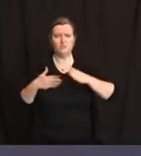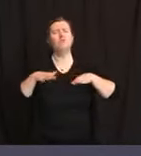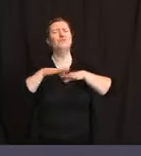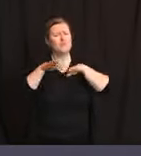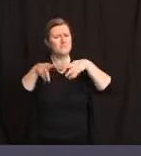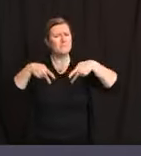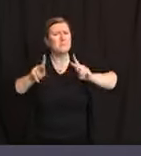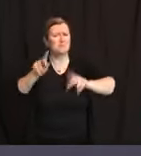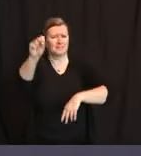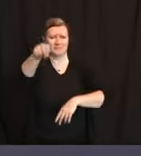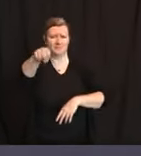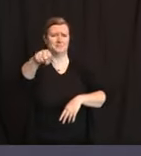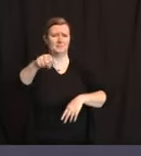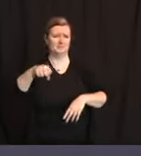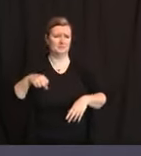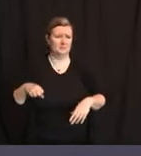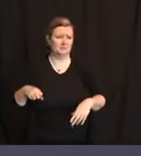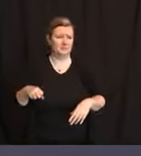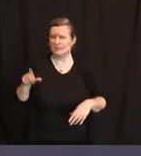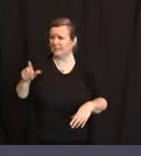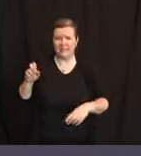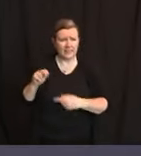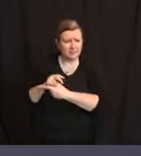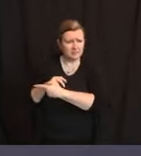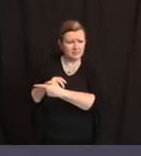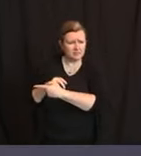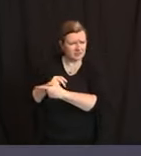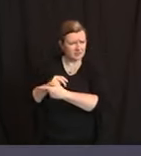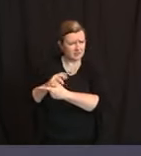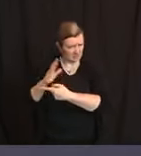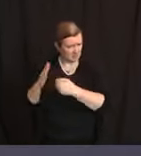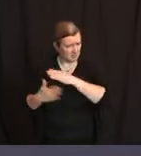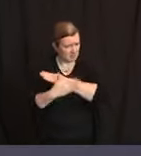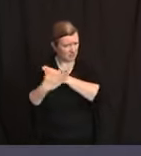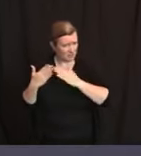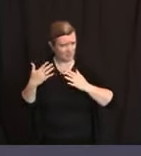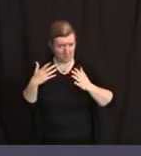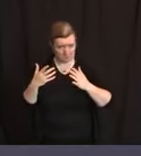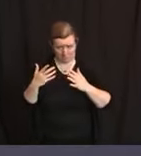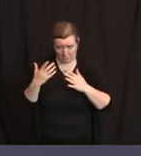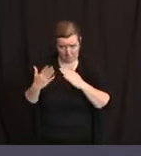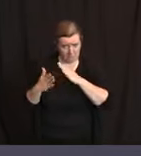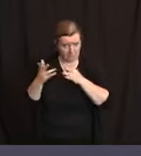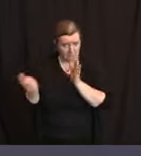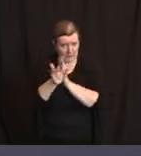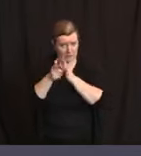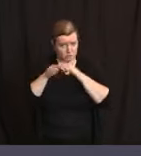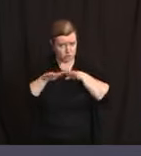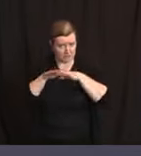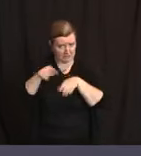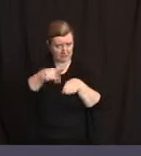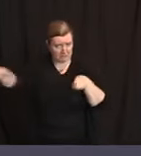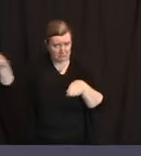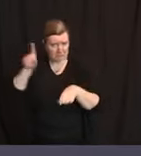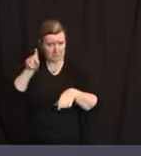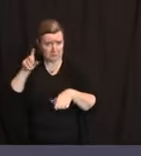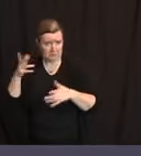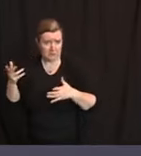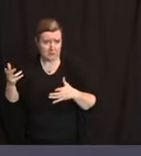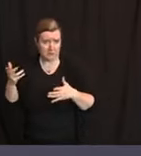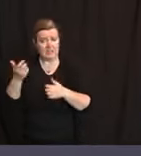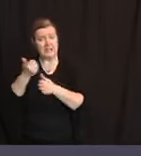any beach. Do you know of any beach, Len or Matt, that is not, or Mike, that is not allowing swimming? They have a local municipality has